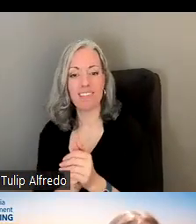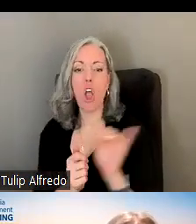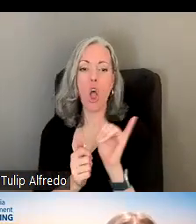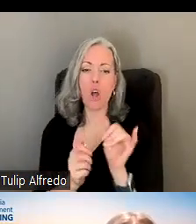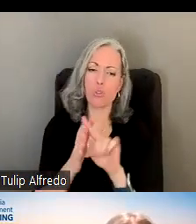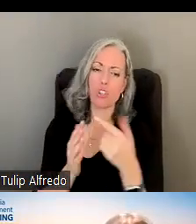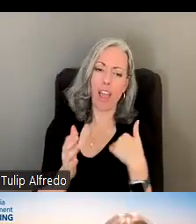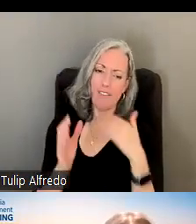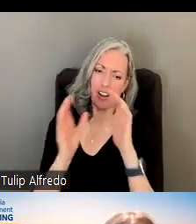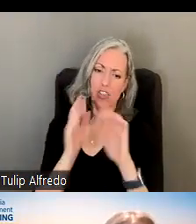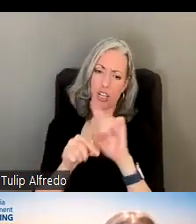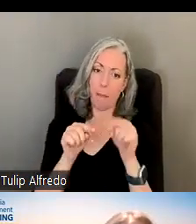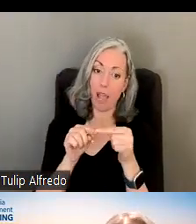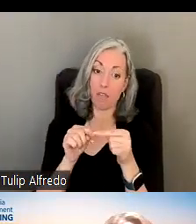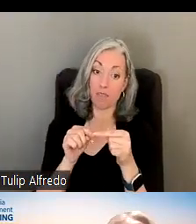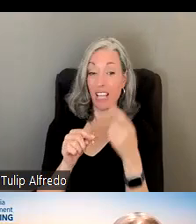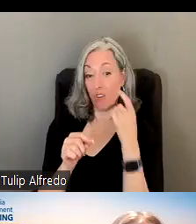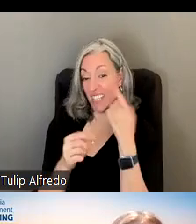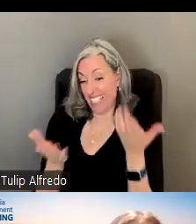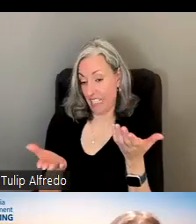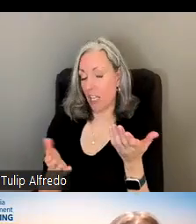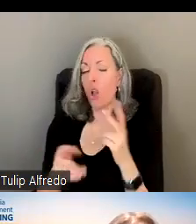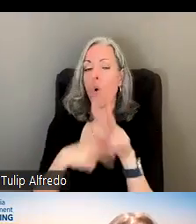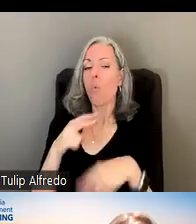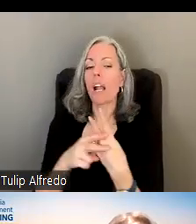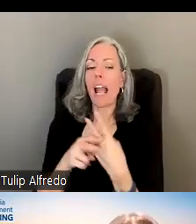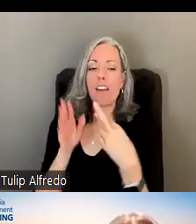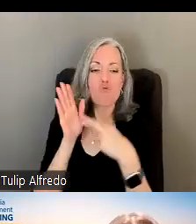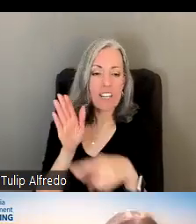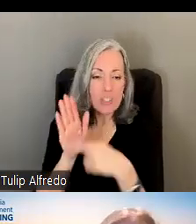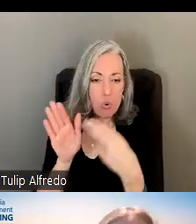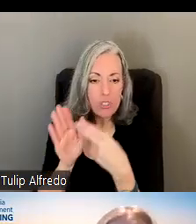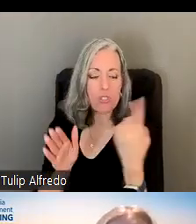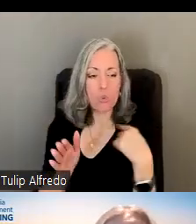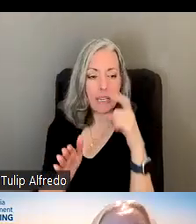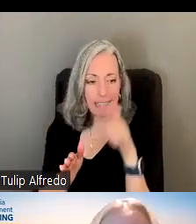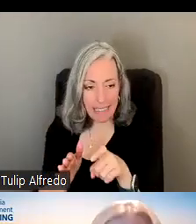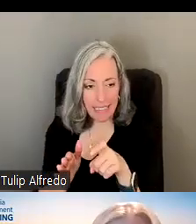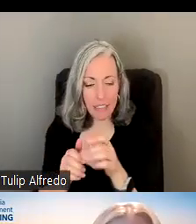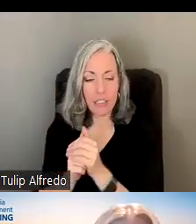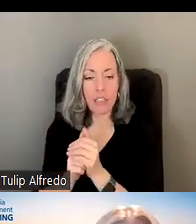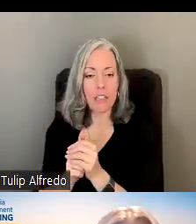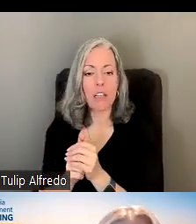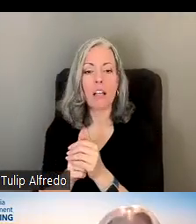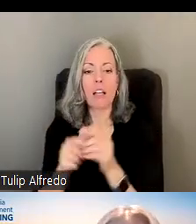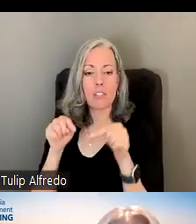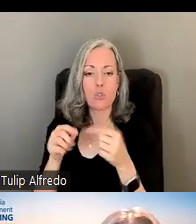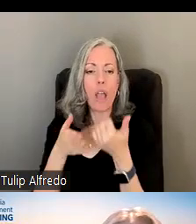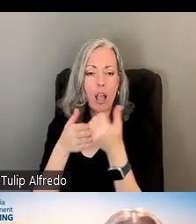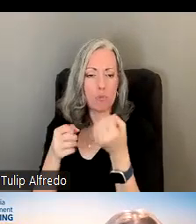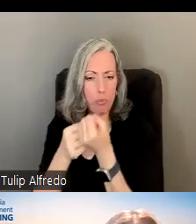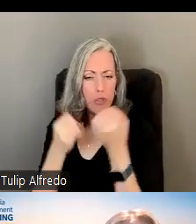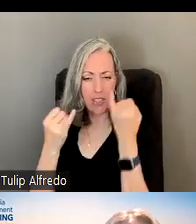to have conversations about, like we just did, what type of resources are needed to actualize this idea, which I think this group